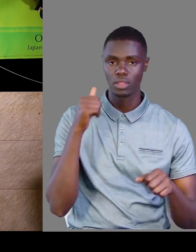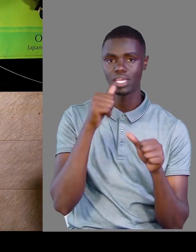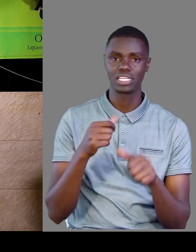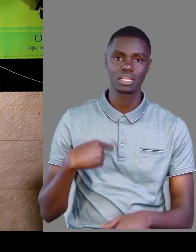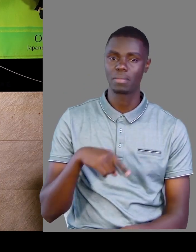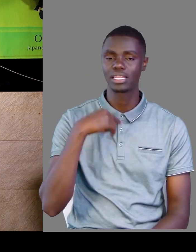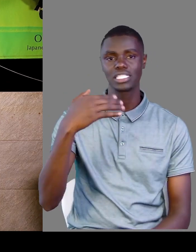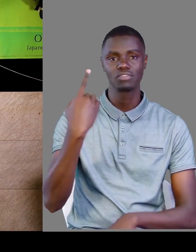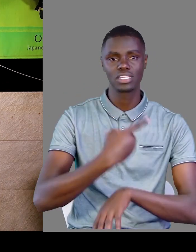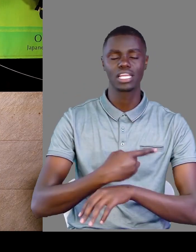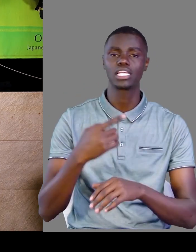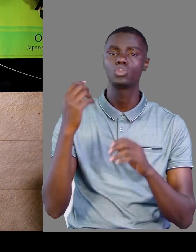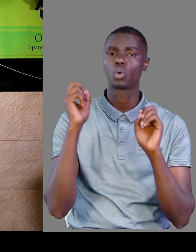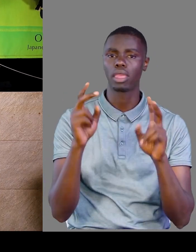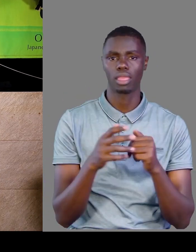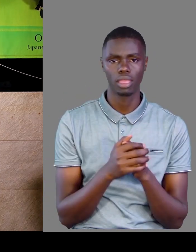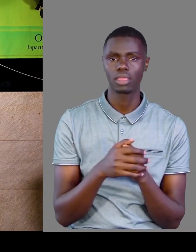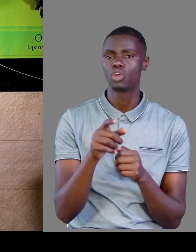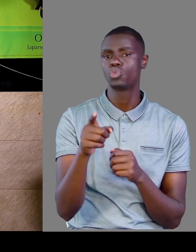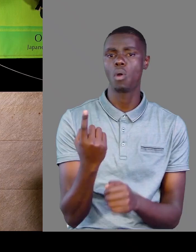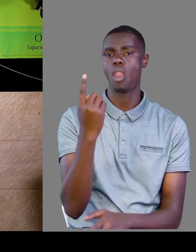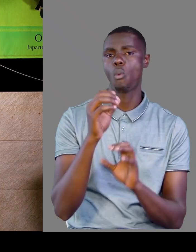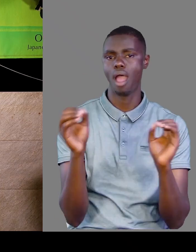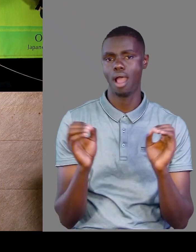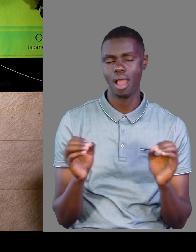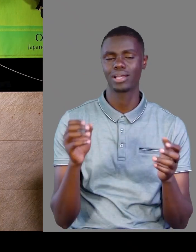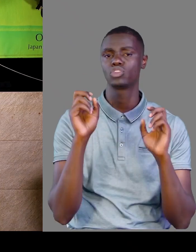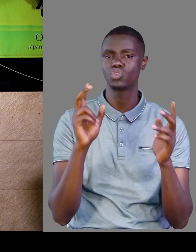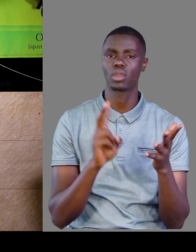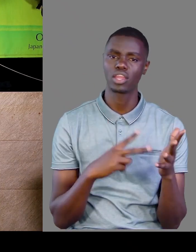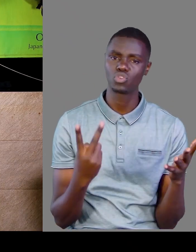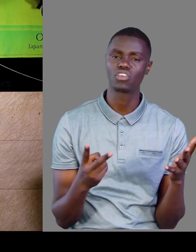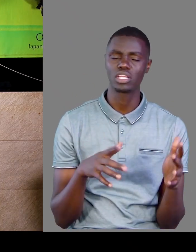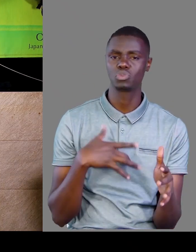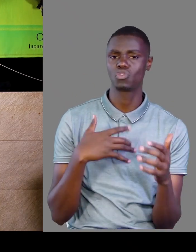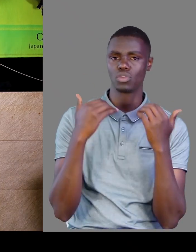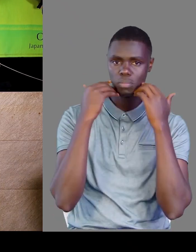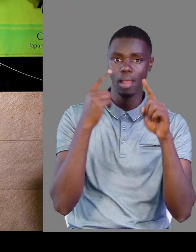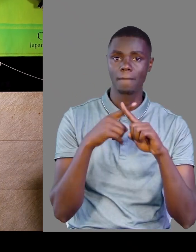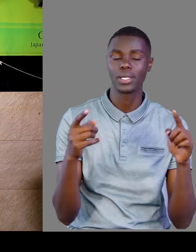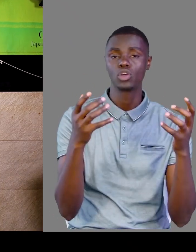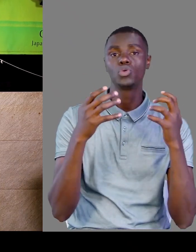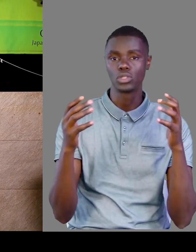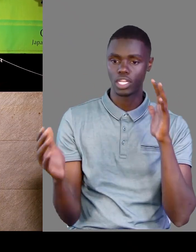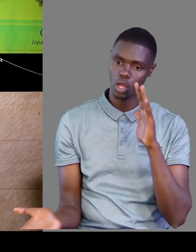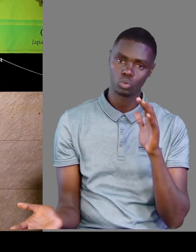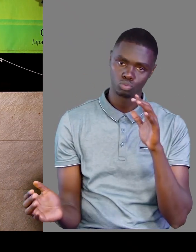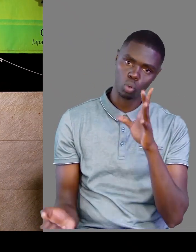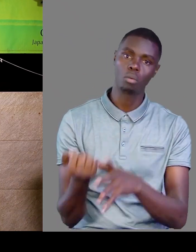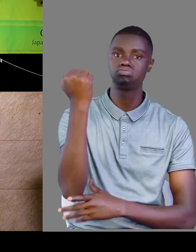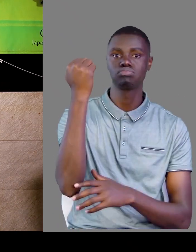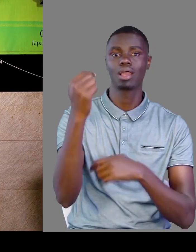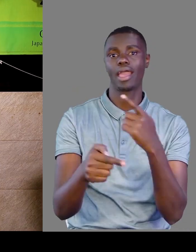remind us every day that it's okay to feel you're not alone. It's okay to feel depressed, but you need to pick up yourself up